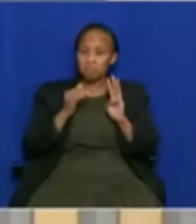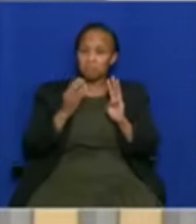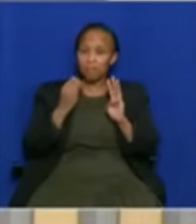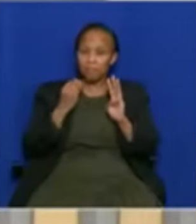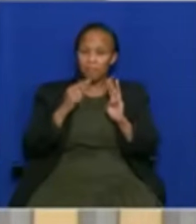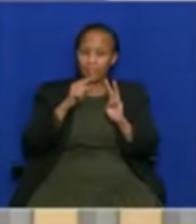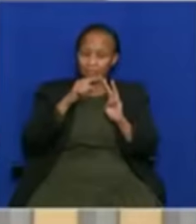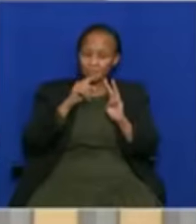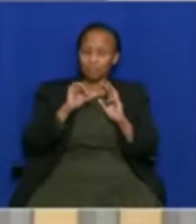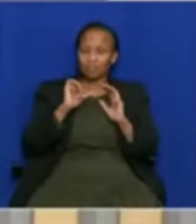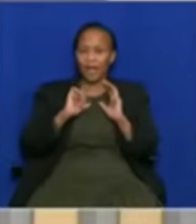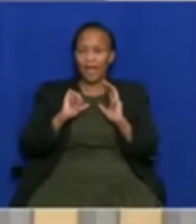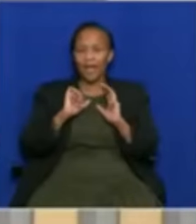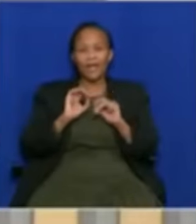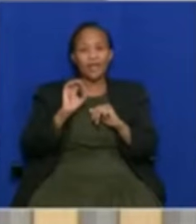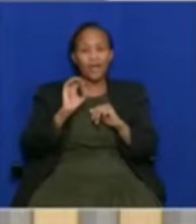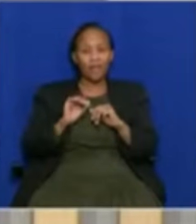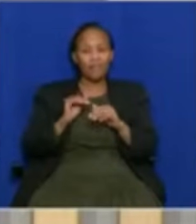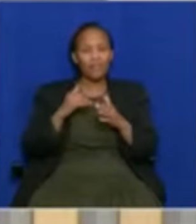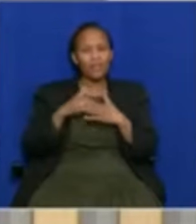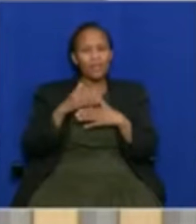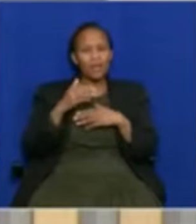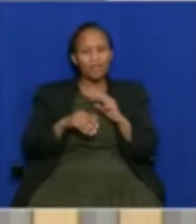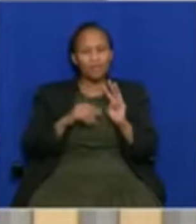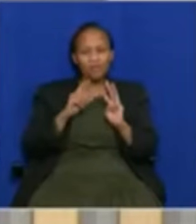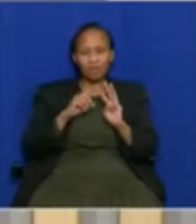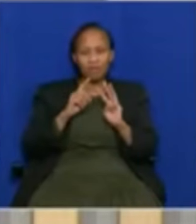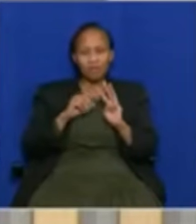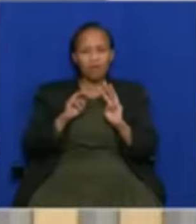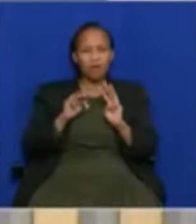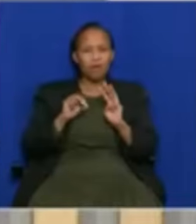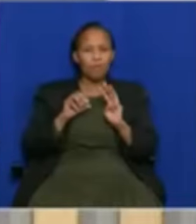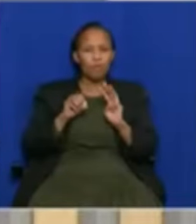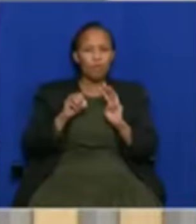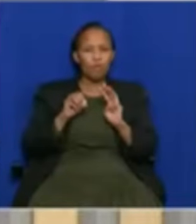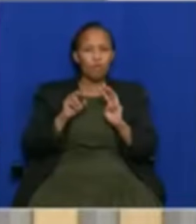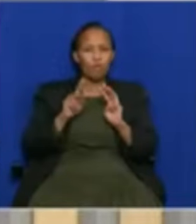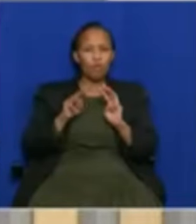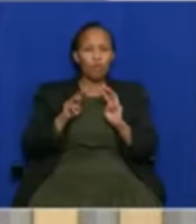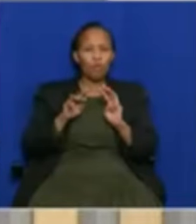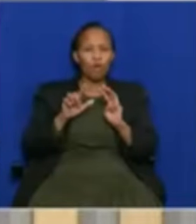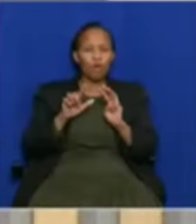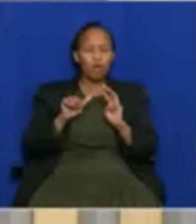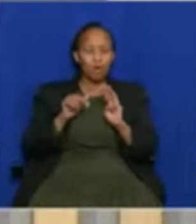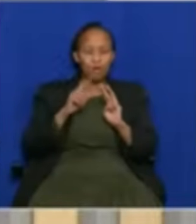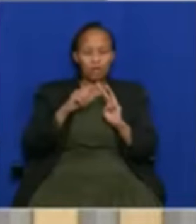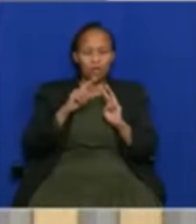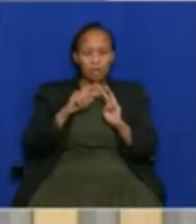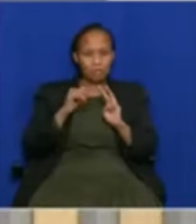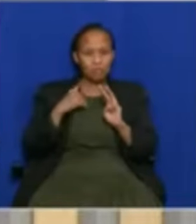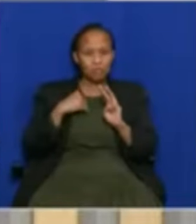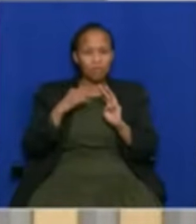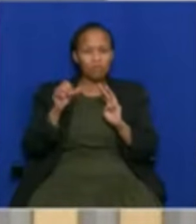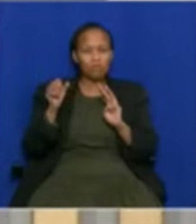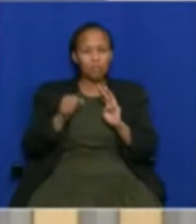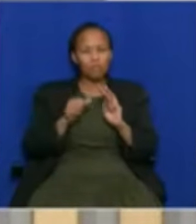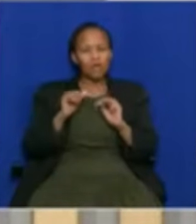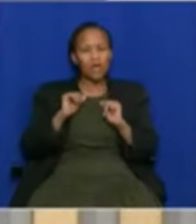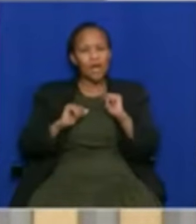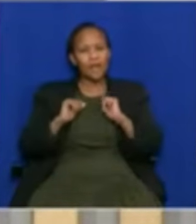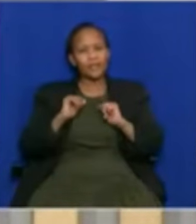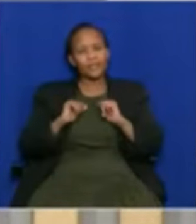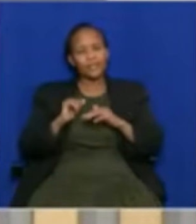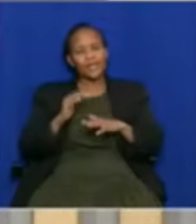after Mokwele was moved laterally, Bapela was appointed to act in that post until further notice. He